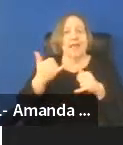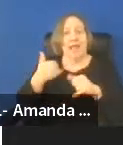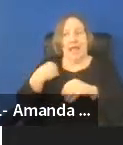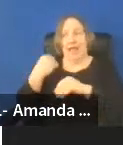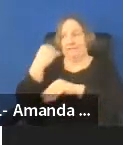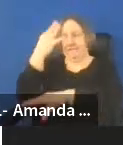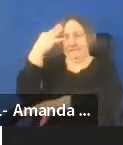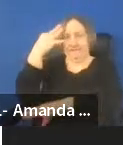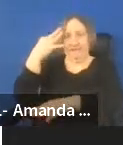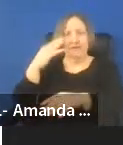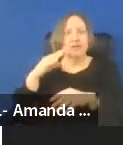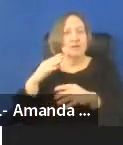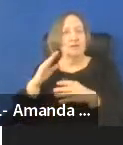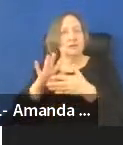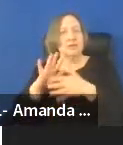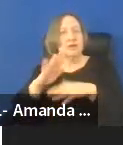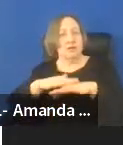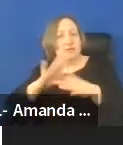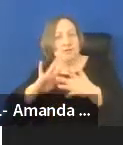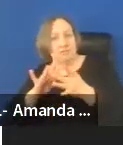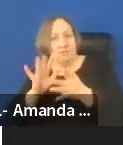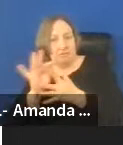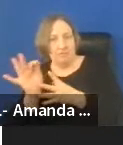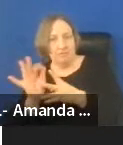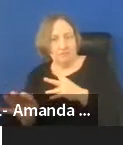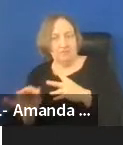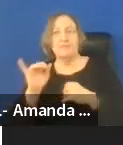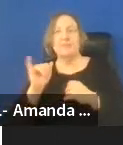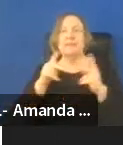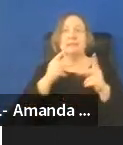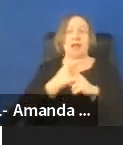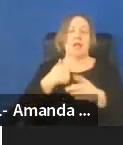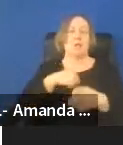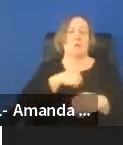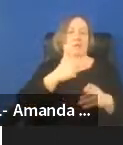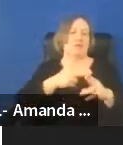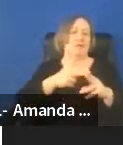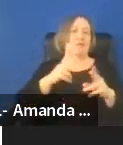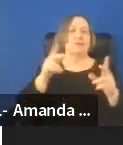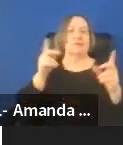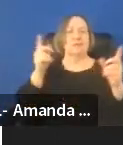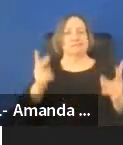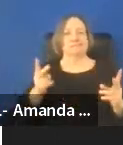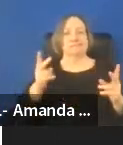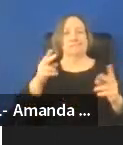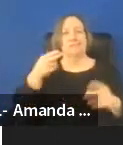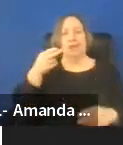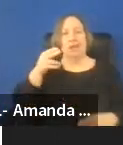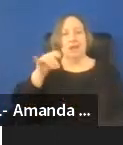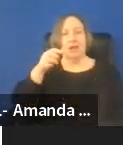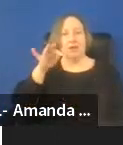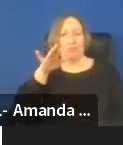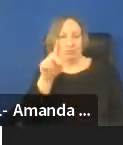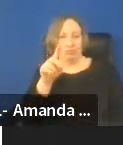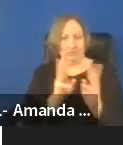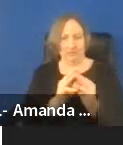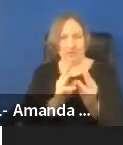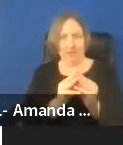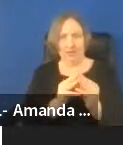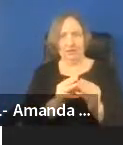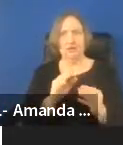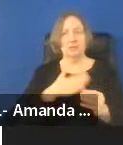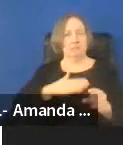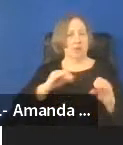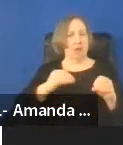option. We're calling these types of meetings hybrid meetings. My office wants to make sure that Portlanders